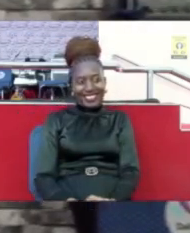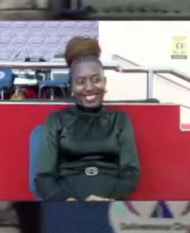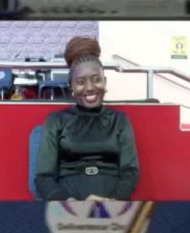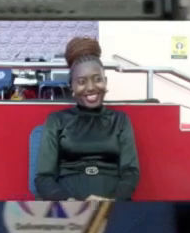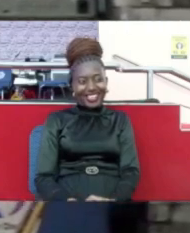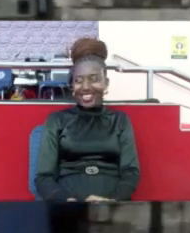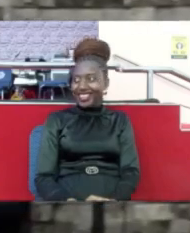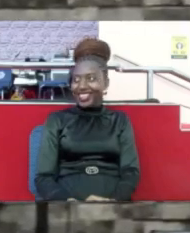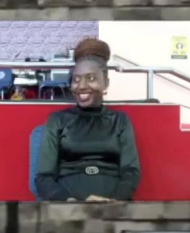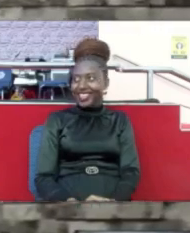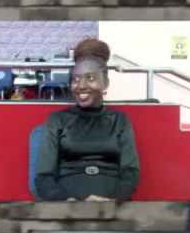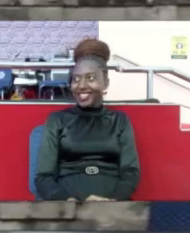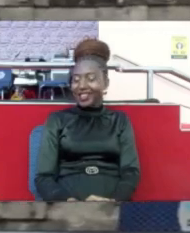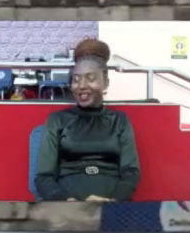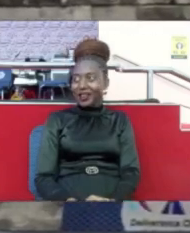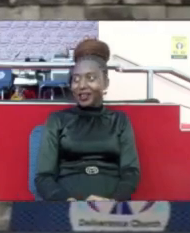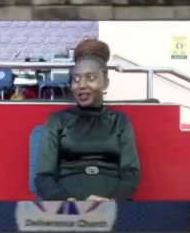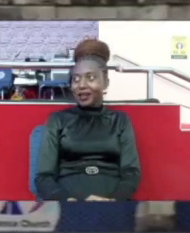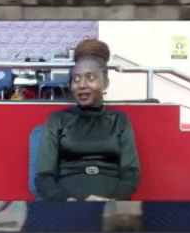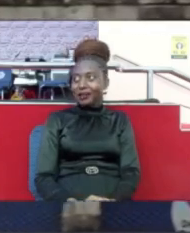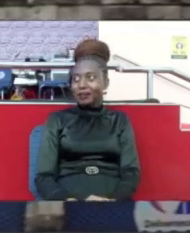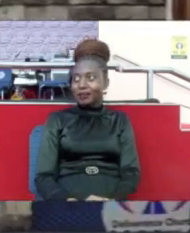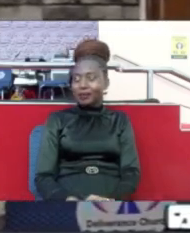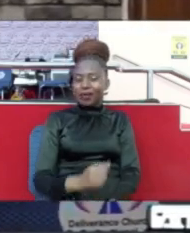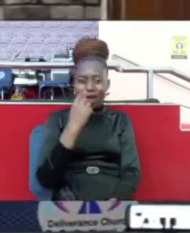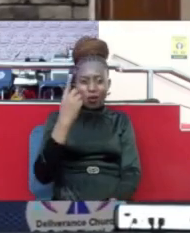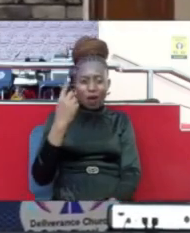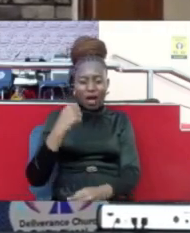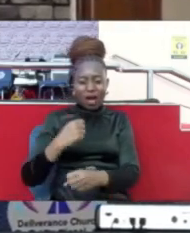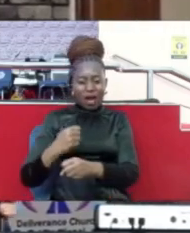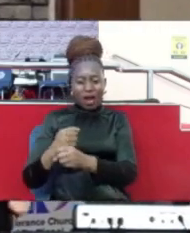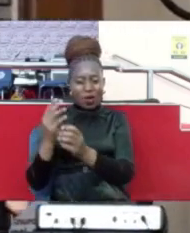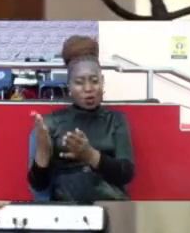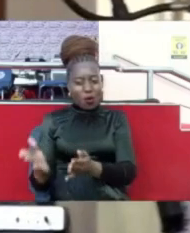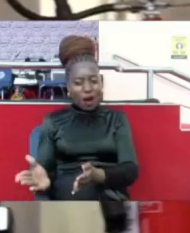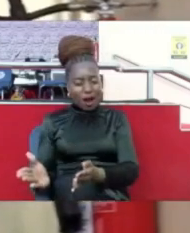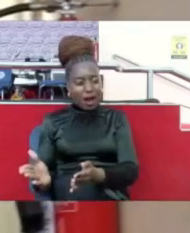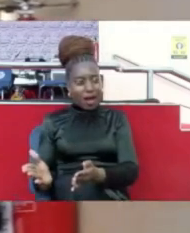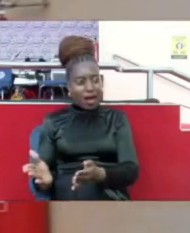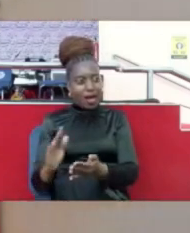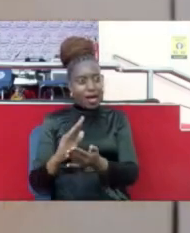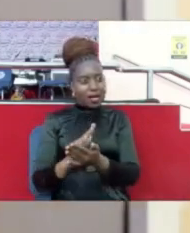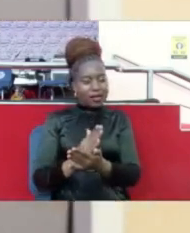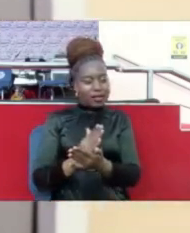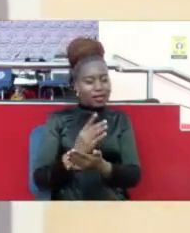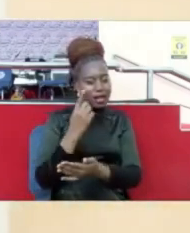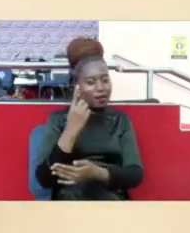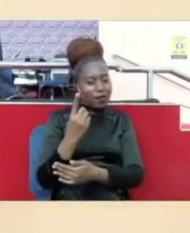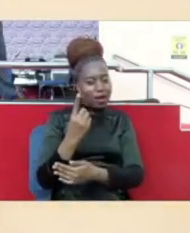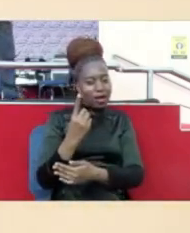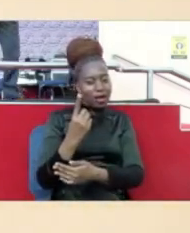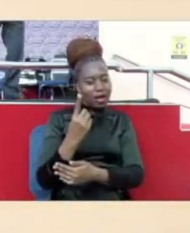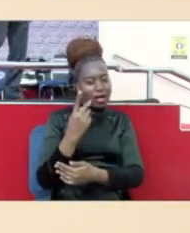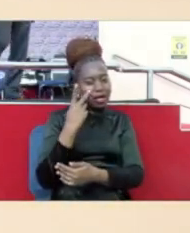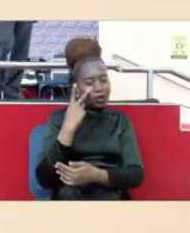One neighbor, one worker, jirani mmoja ama mfanyakazi, somebody that you can start praying